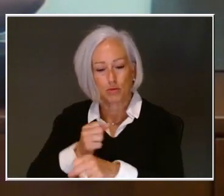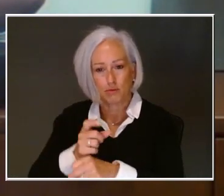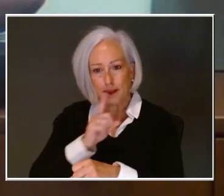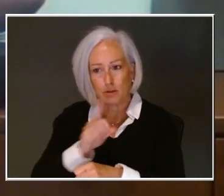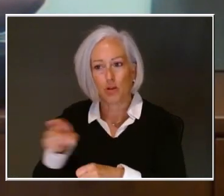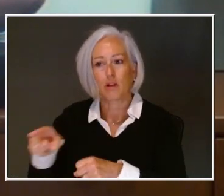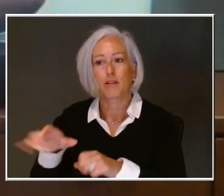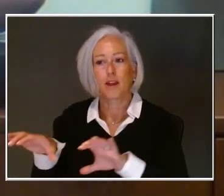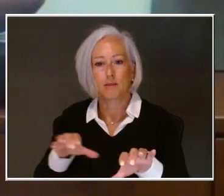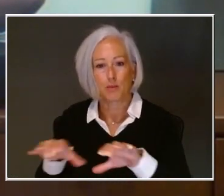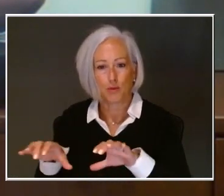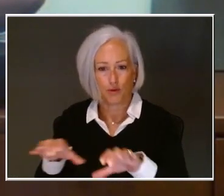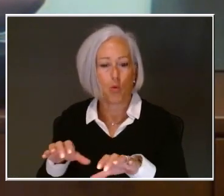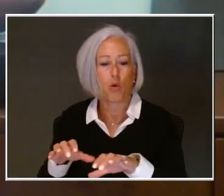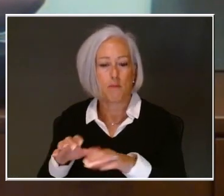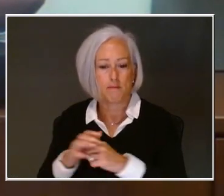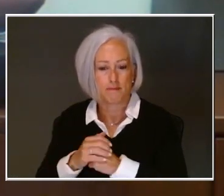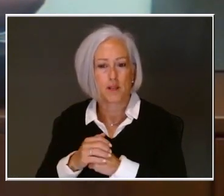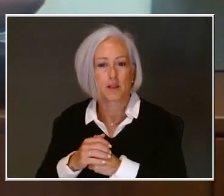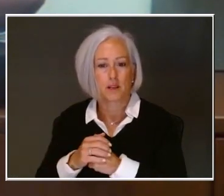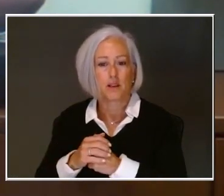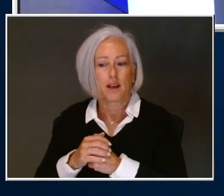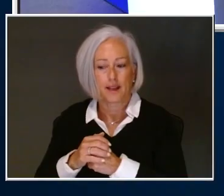and achieve the goals that they set out.